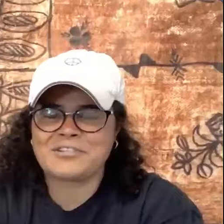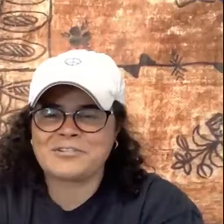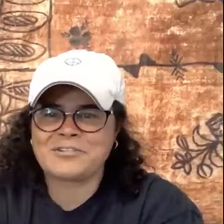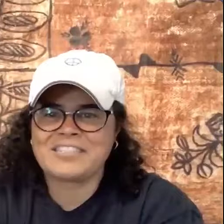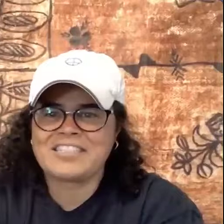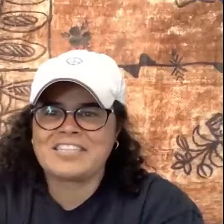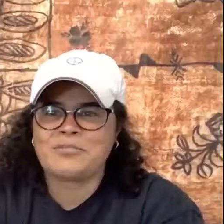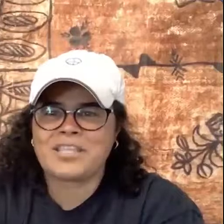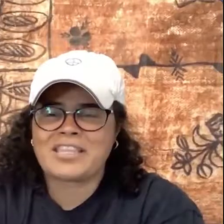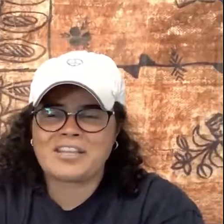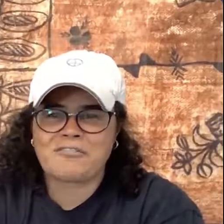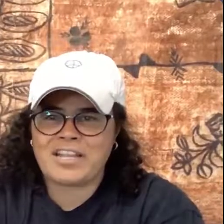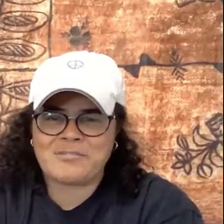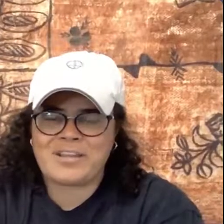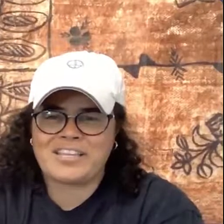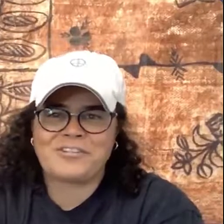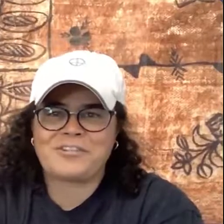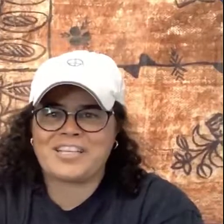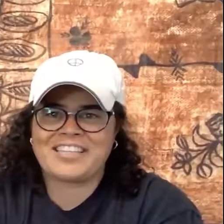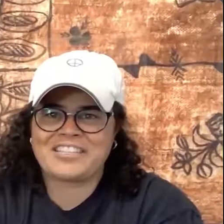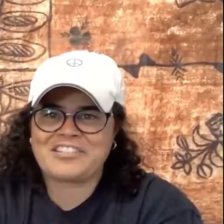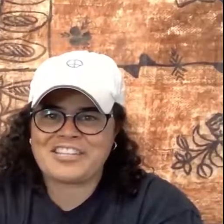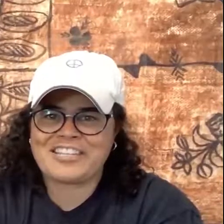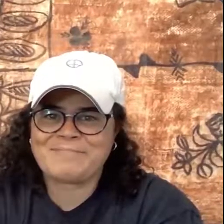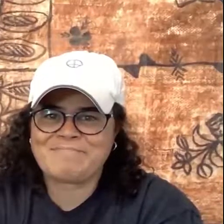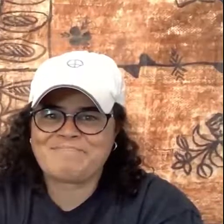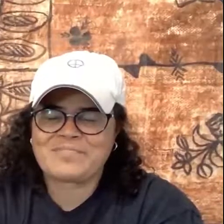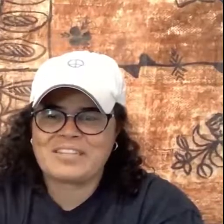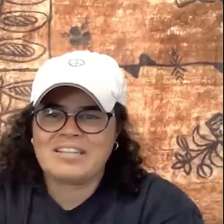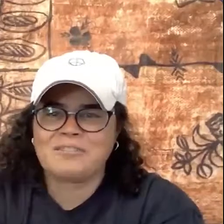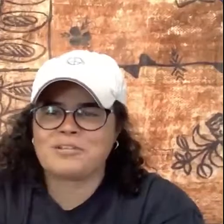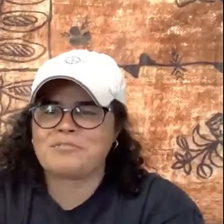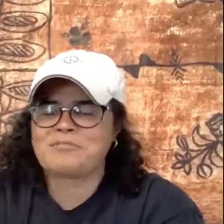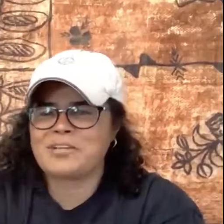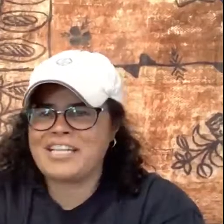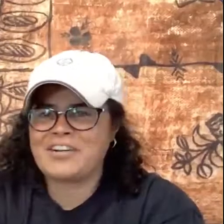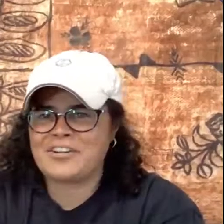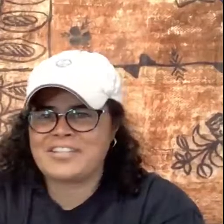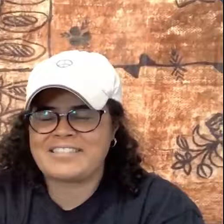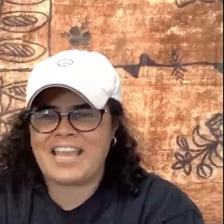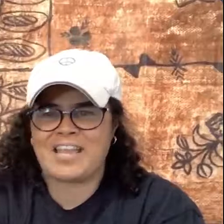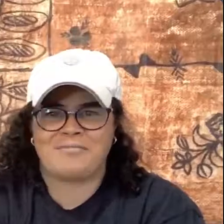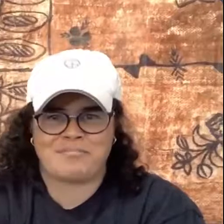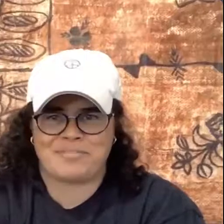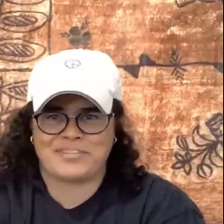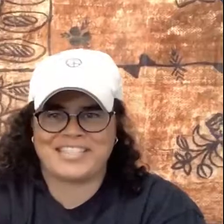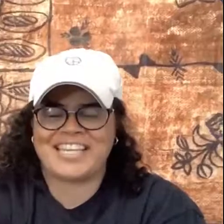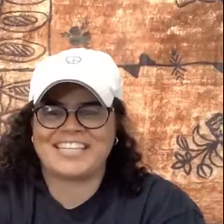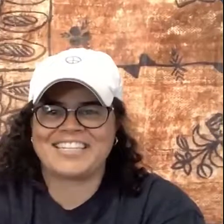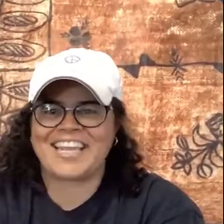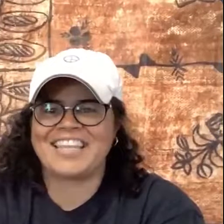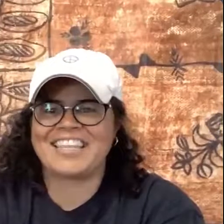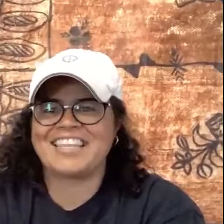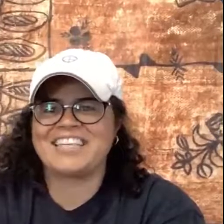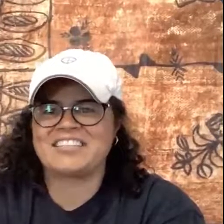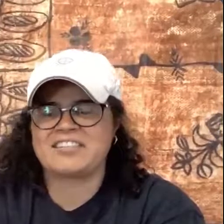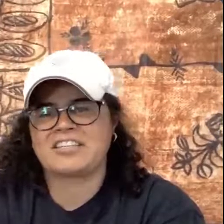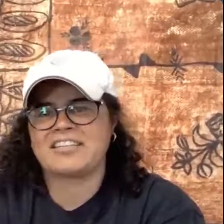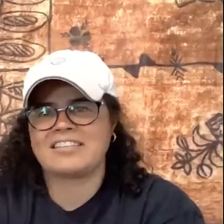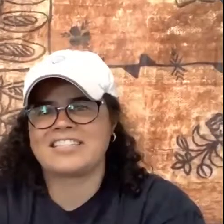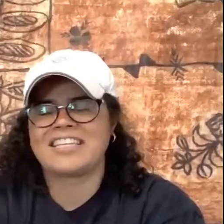Indian School, where they graduated earlier this year. We're really honored to have them present at